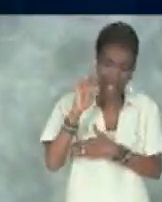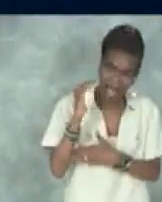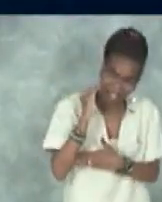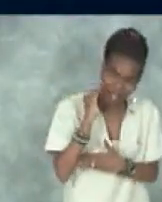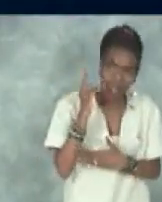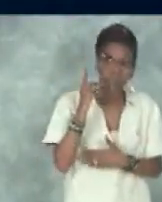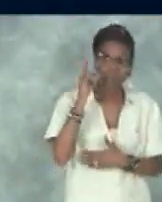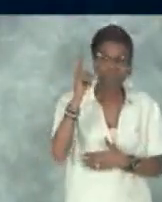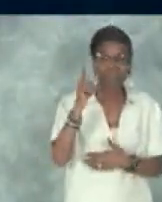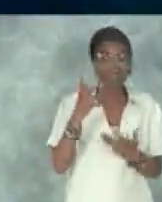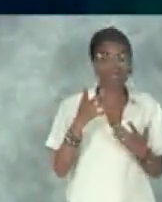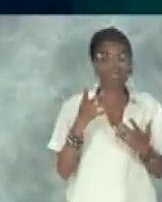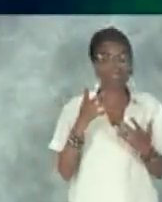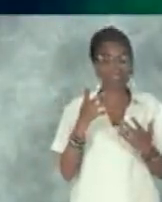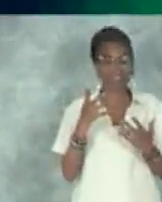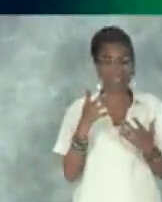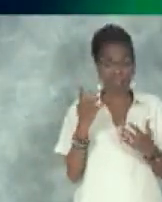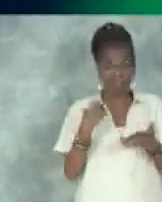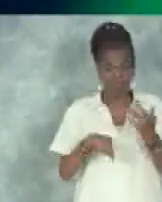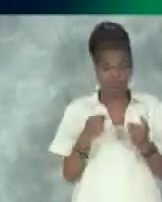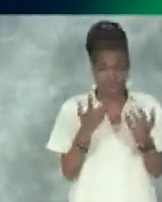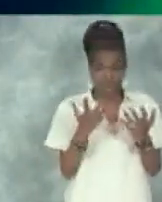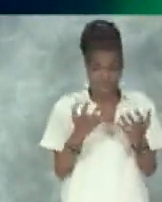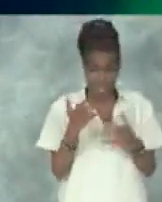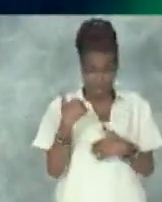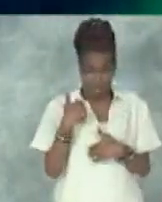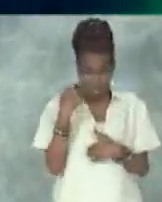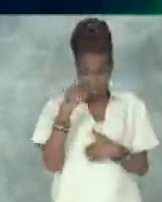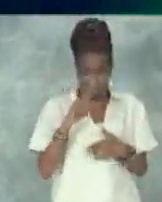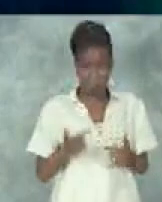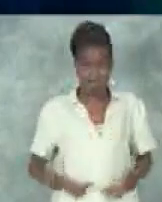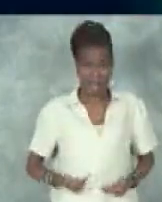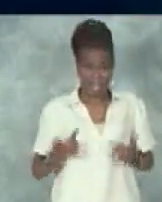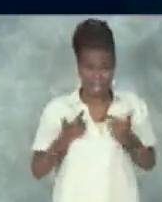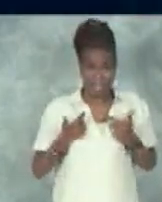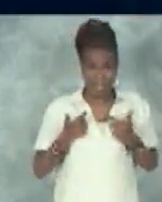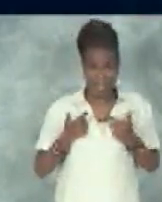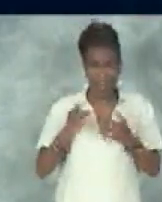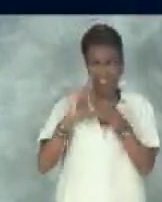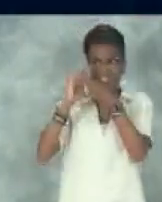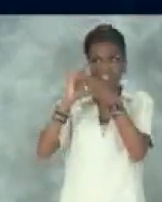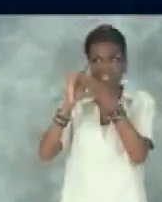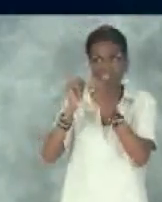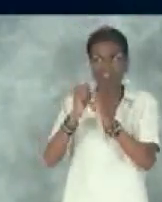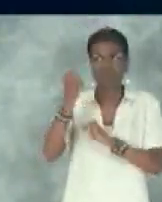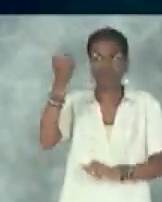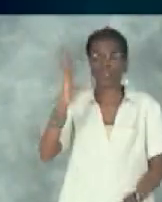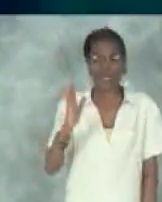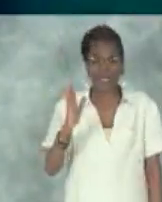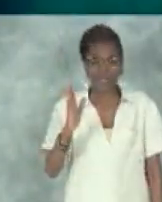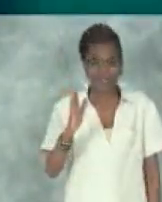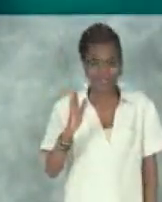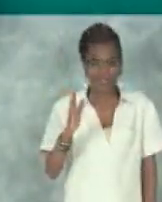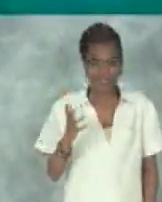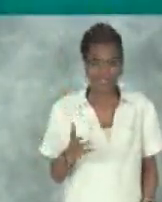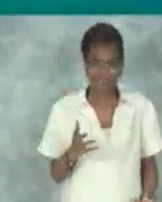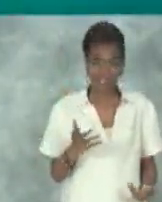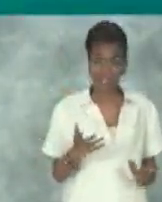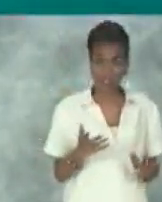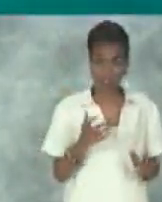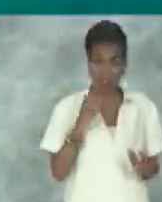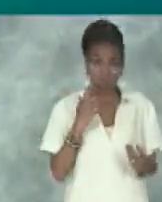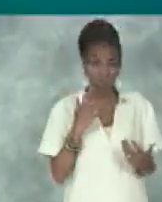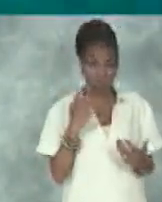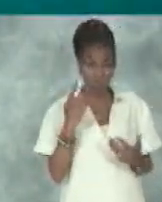his will for my life? Because once I know what God has said, it does not matter who's against